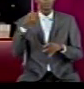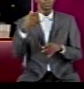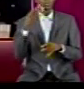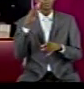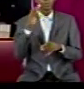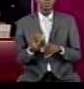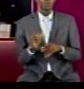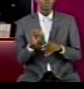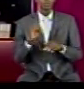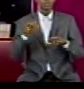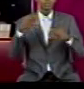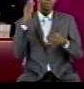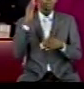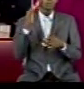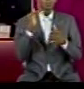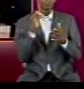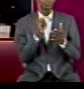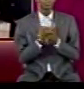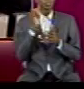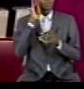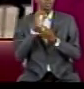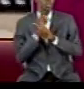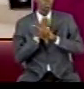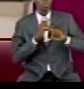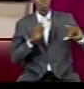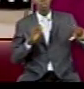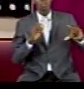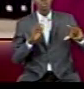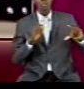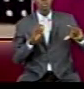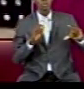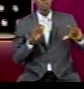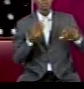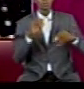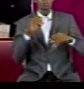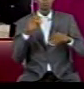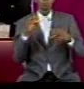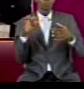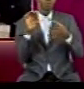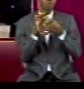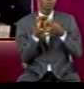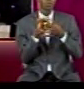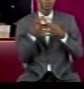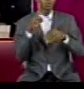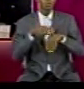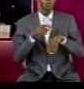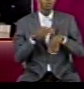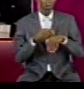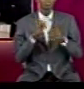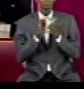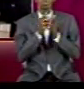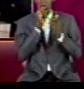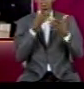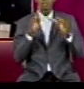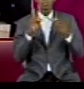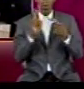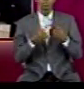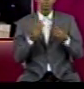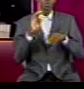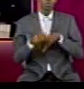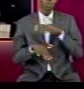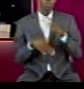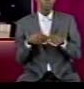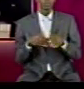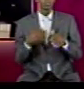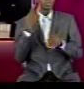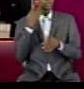his left joint was, he had problem with that, and that could not allow him to walk. As you can see,